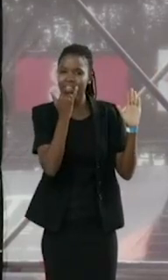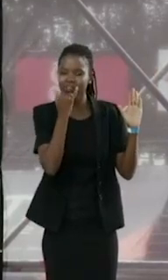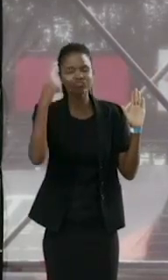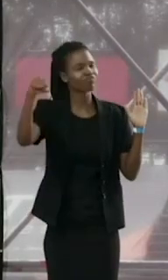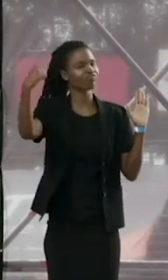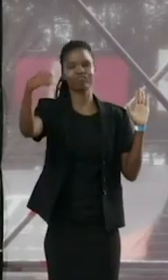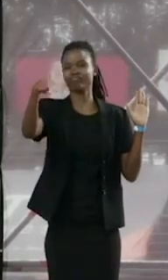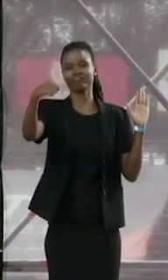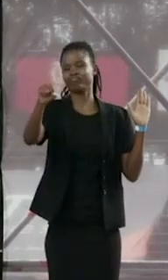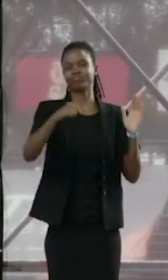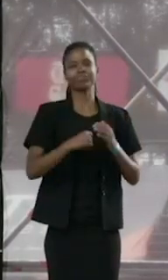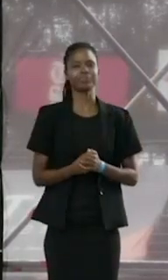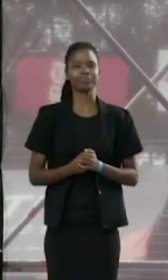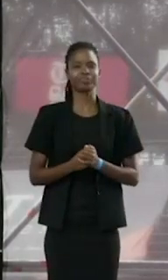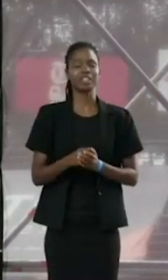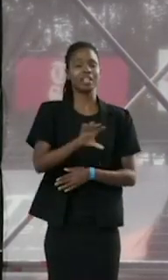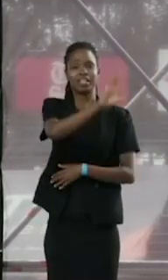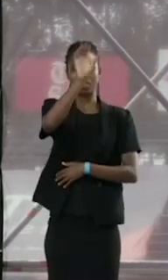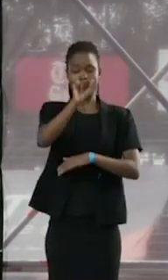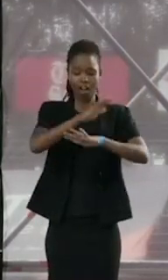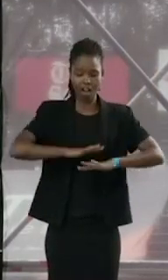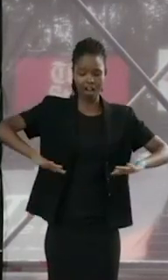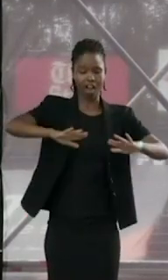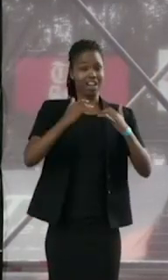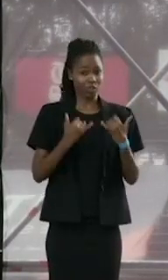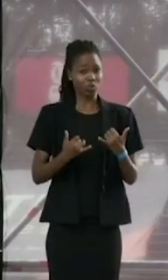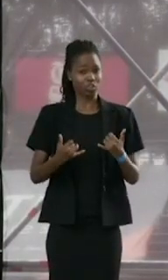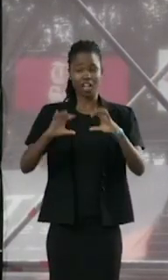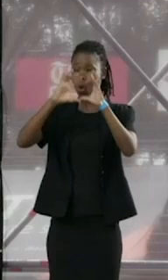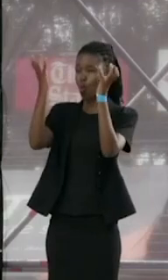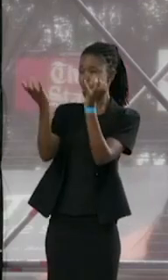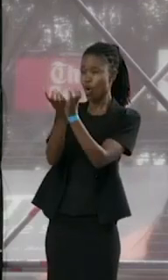In our country today, more than anywhere else in the world,